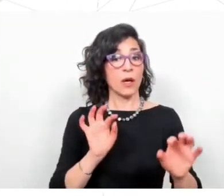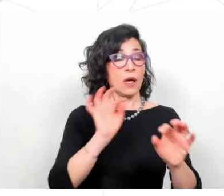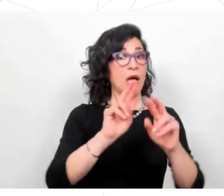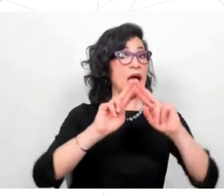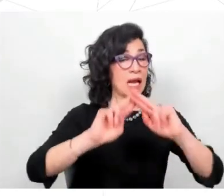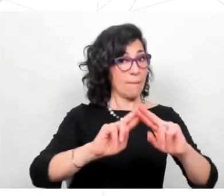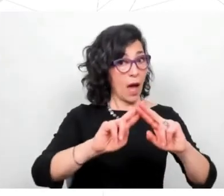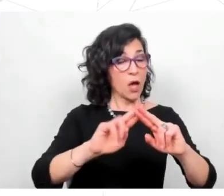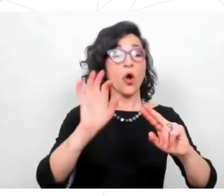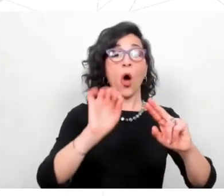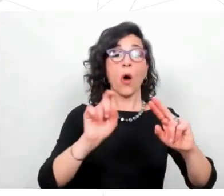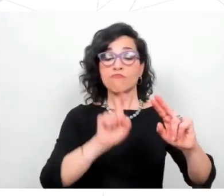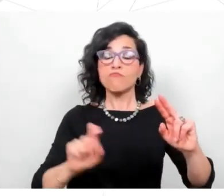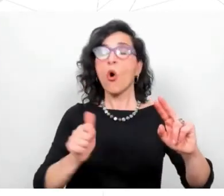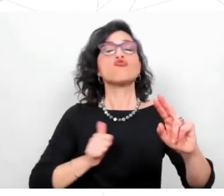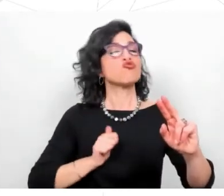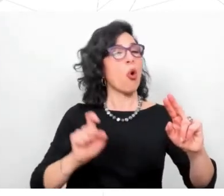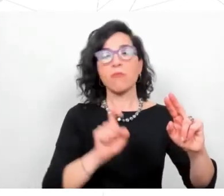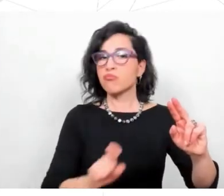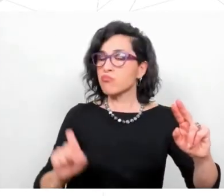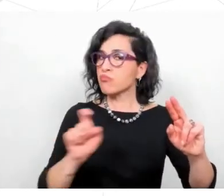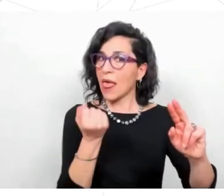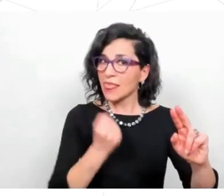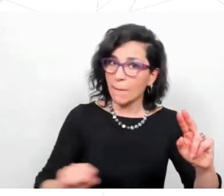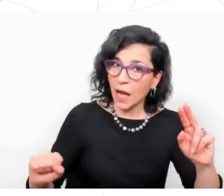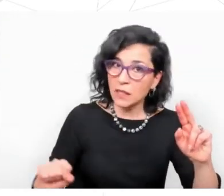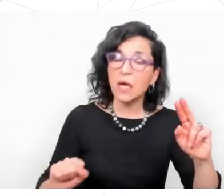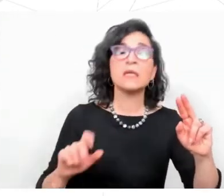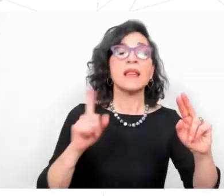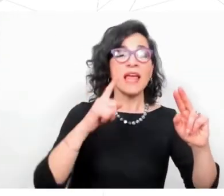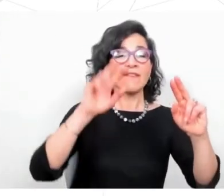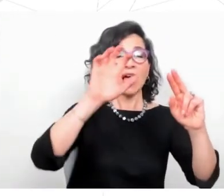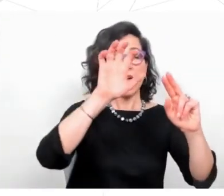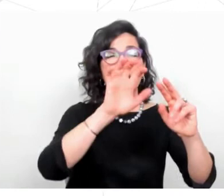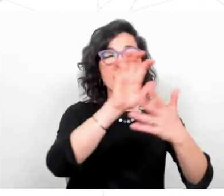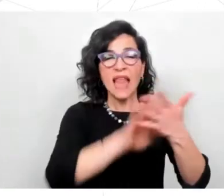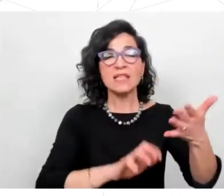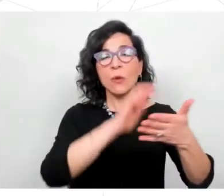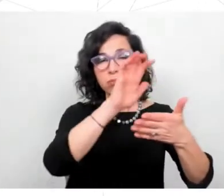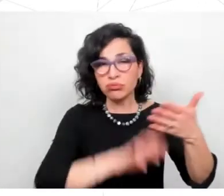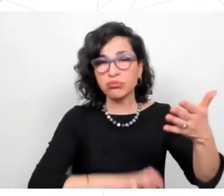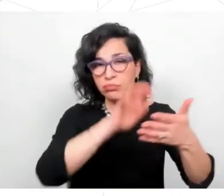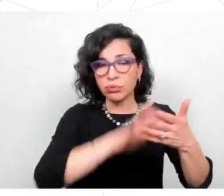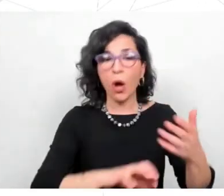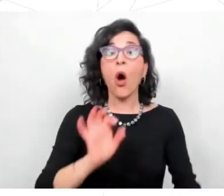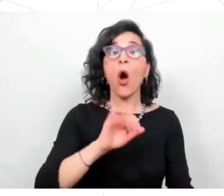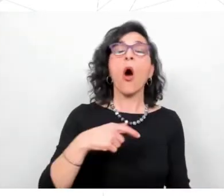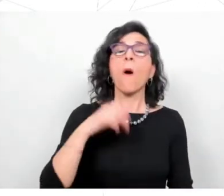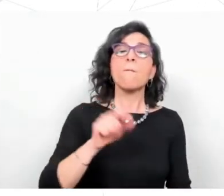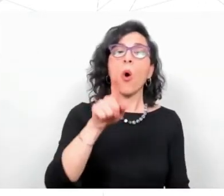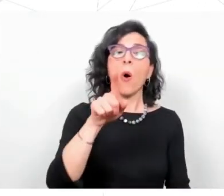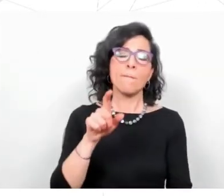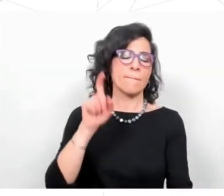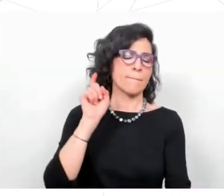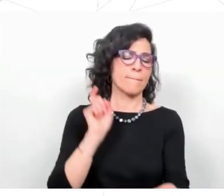You can have it move independently. So as if you say need to scroll through a lot of text, you can just have that window set